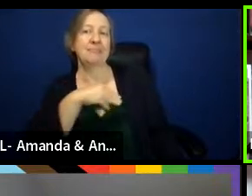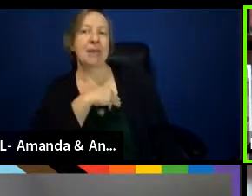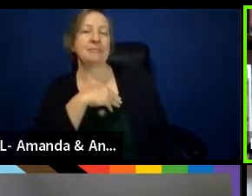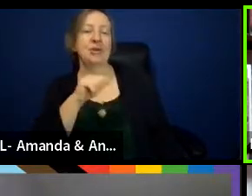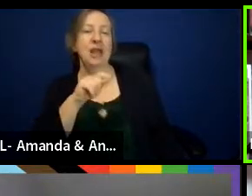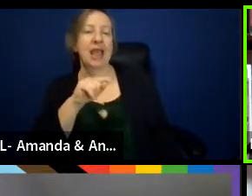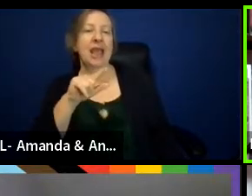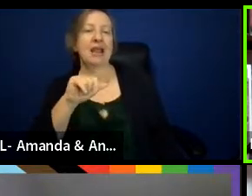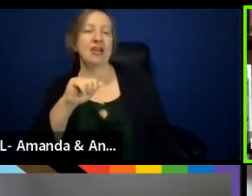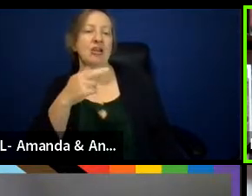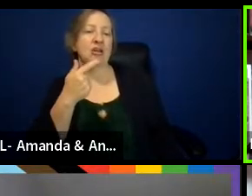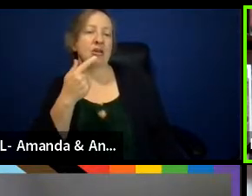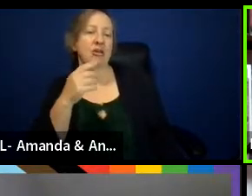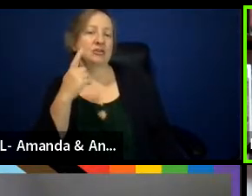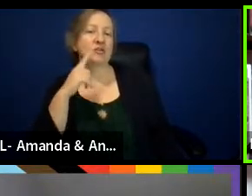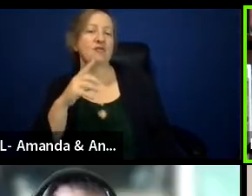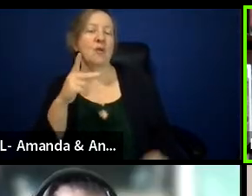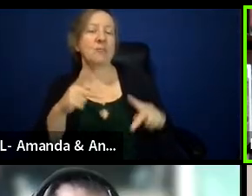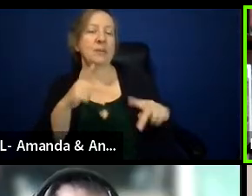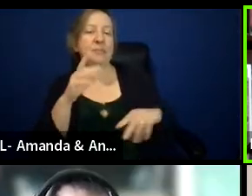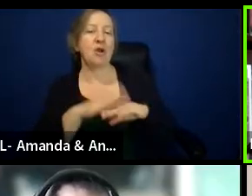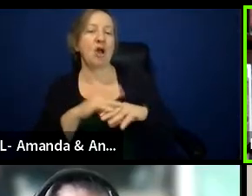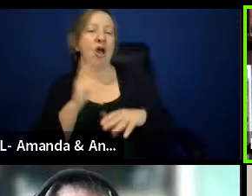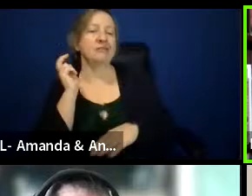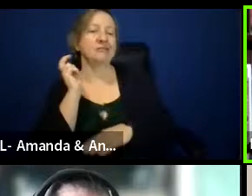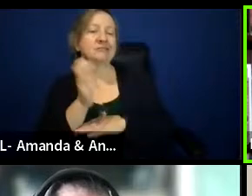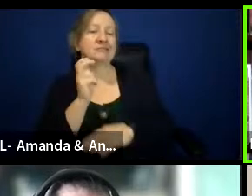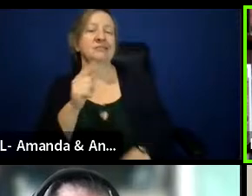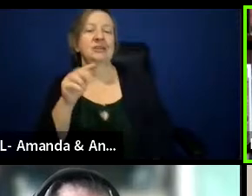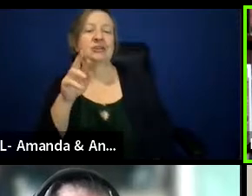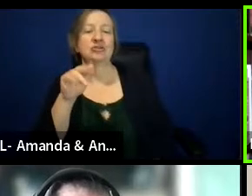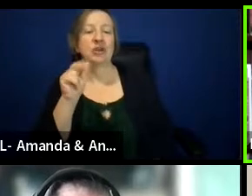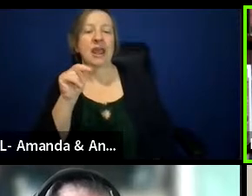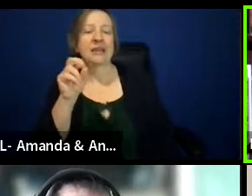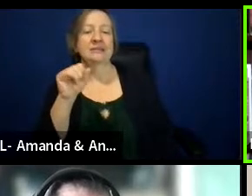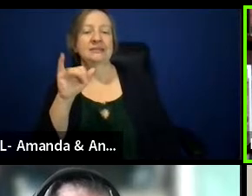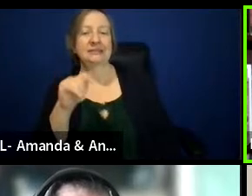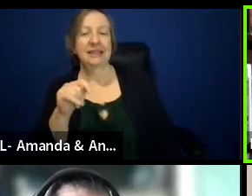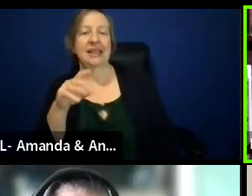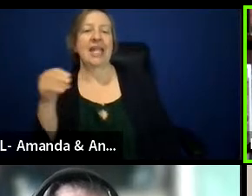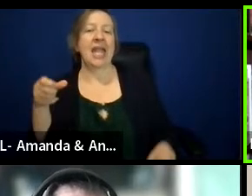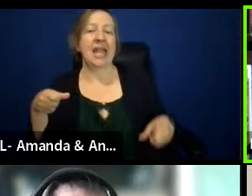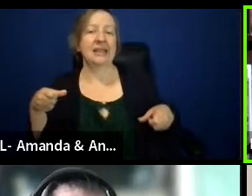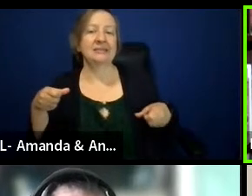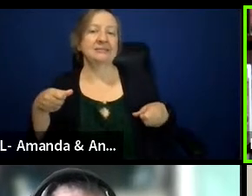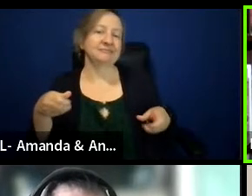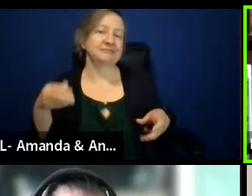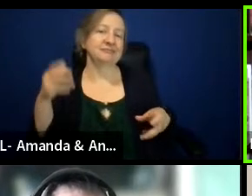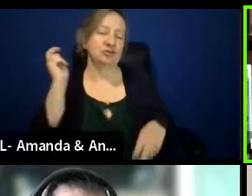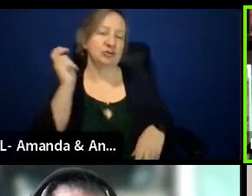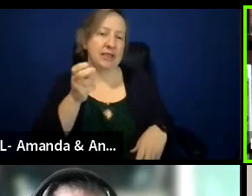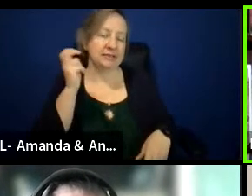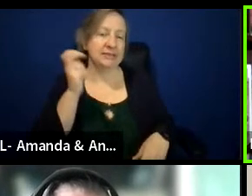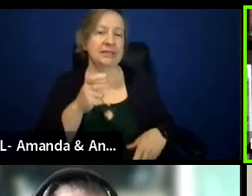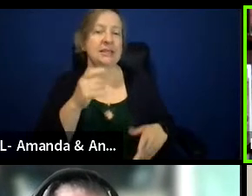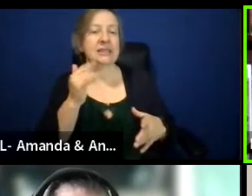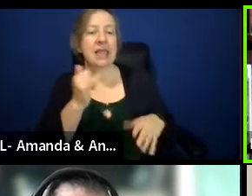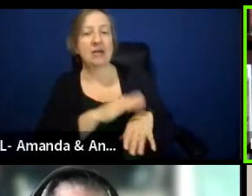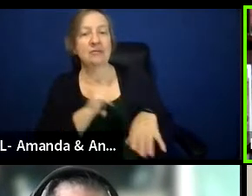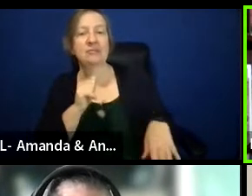transit and paratransit and in Vancouver. And I am going to call on Julie